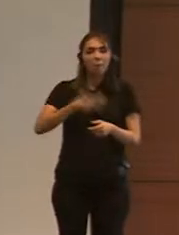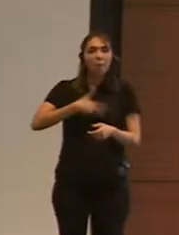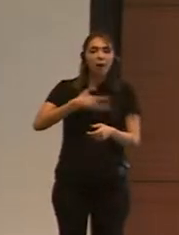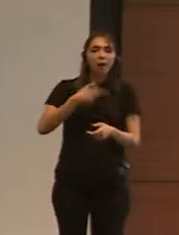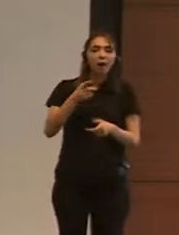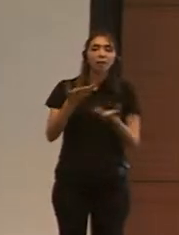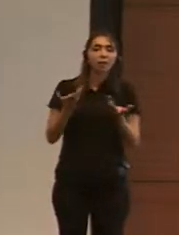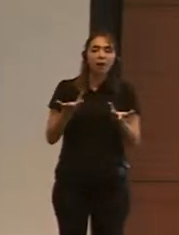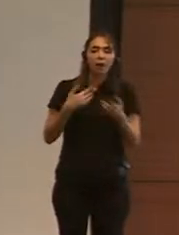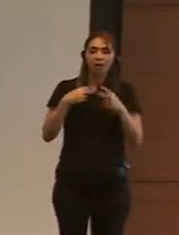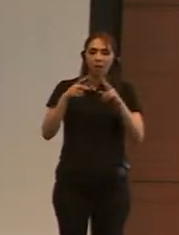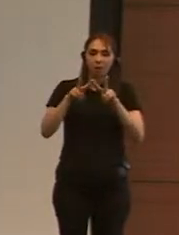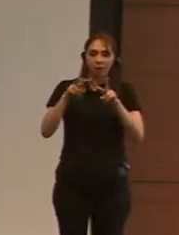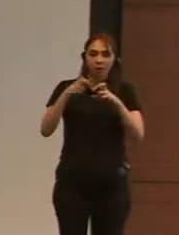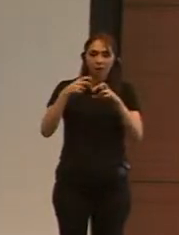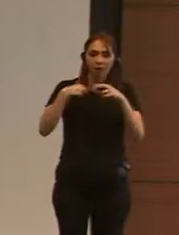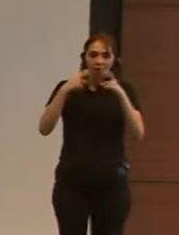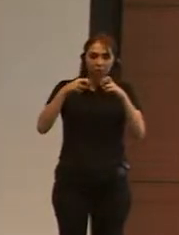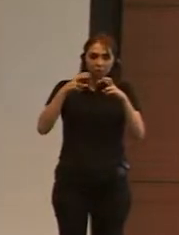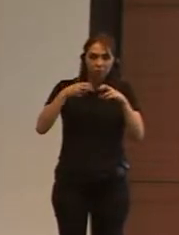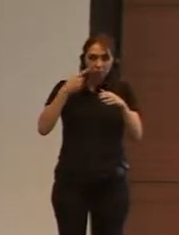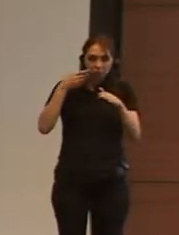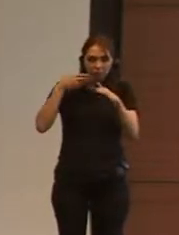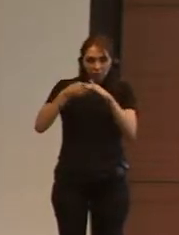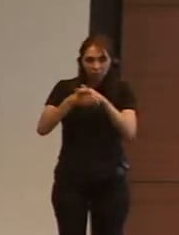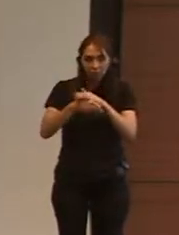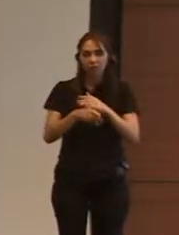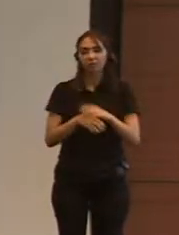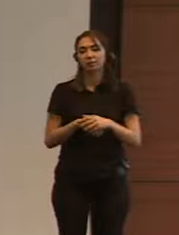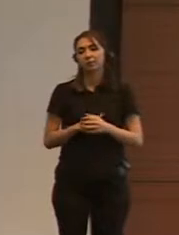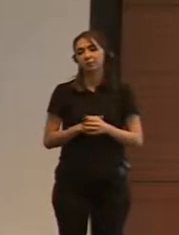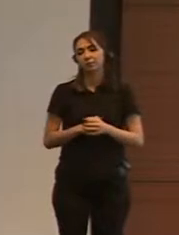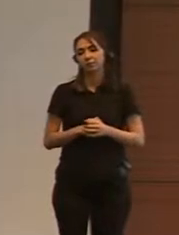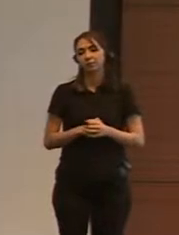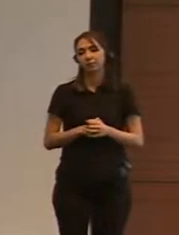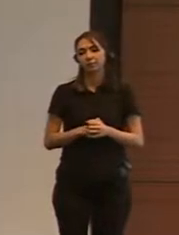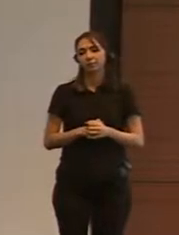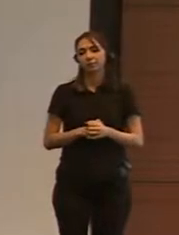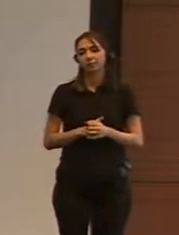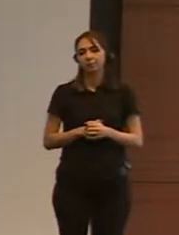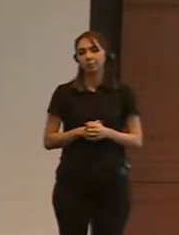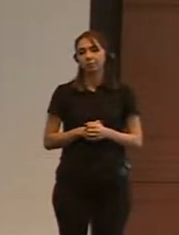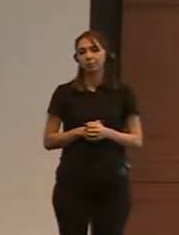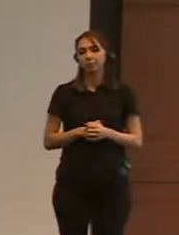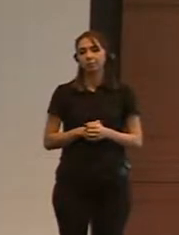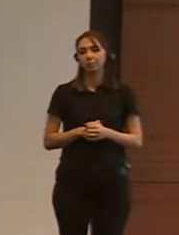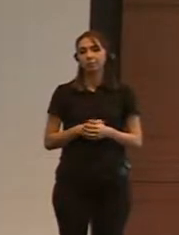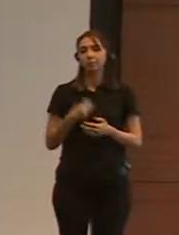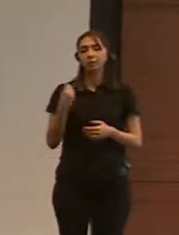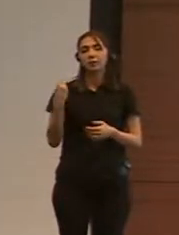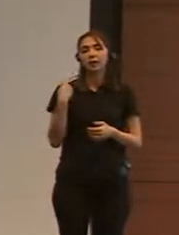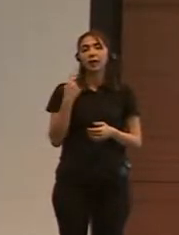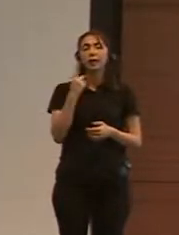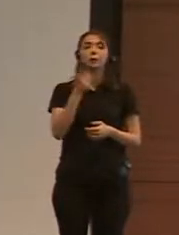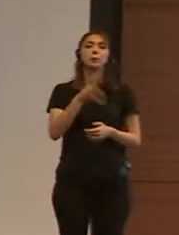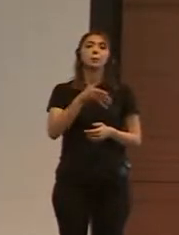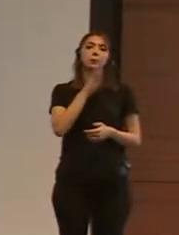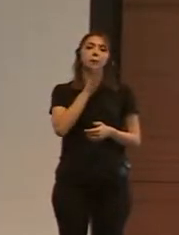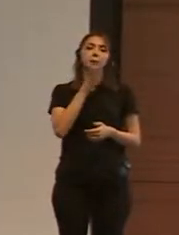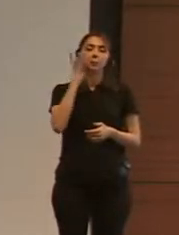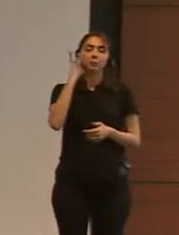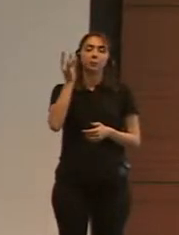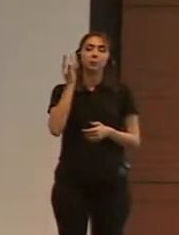to image their their curiosity levels through mri